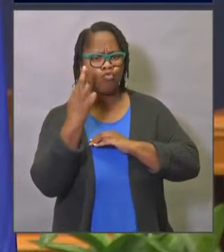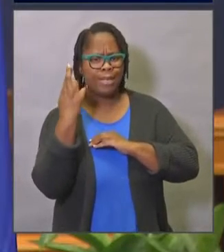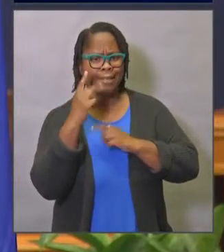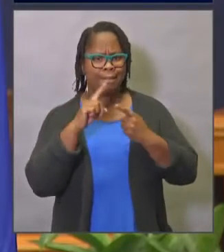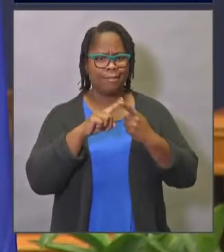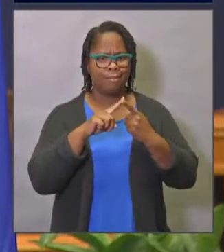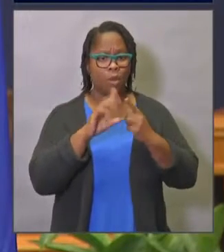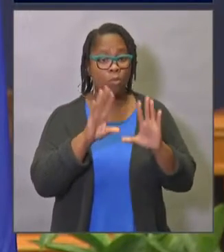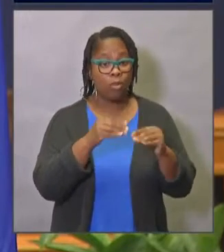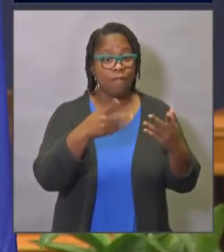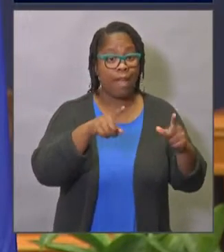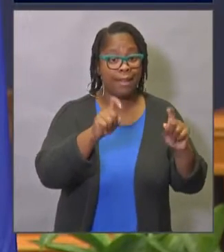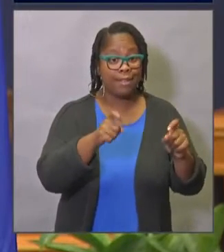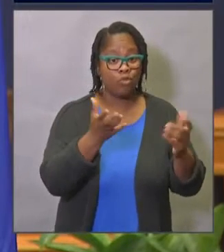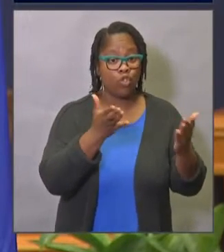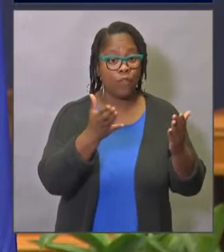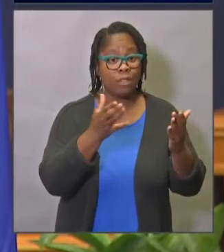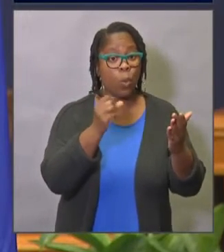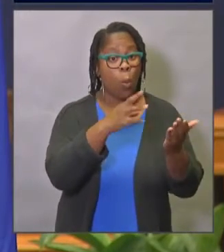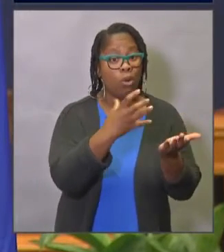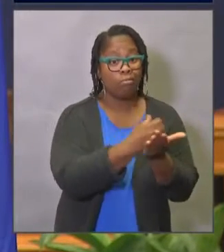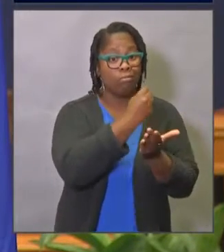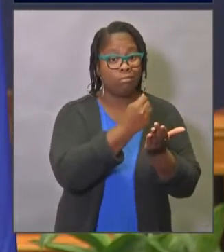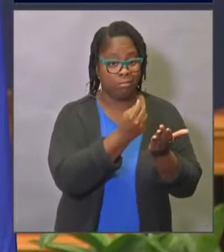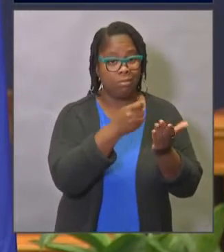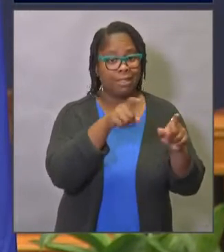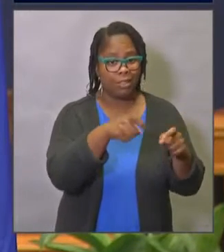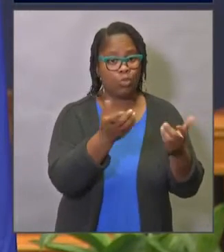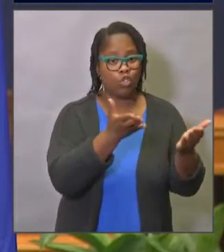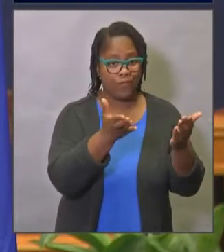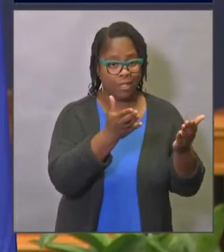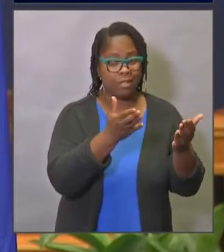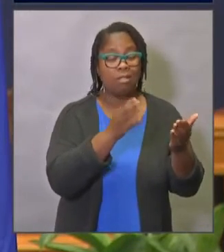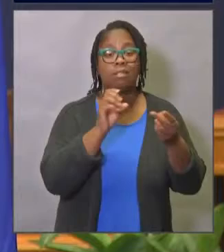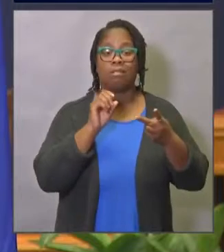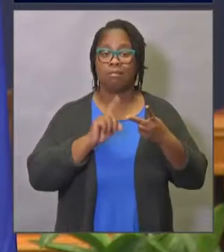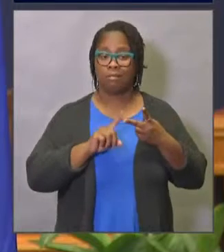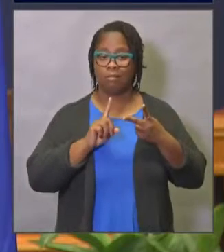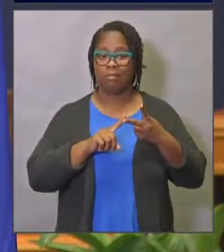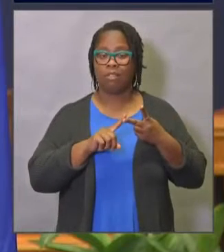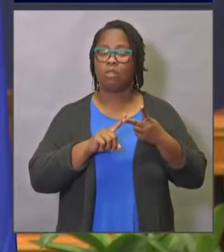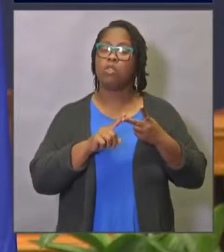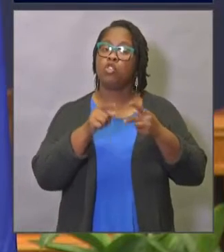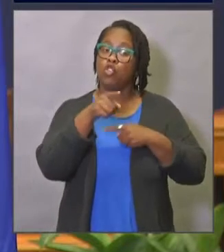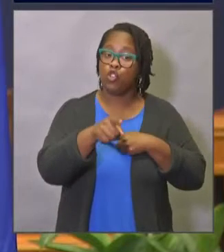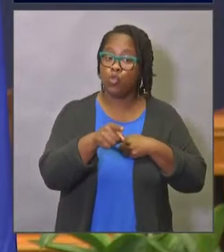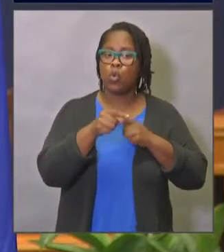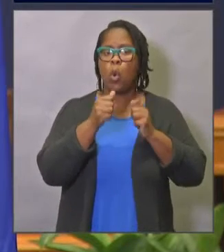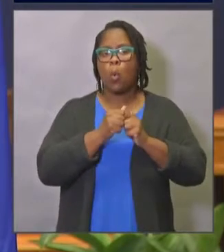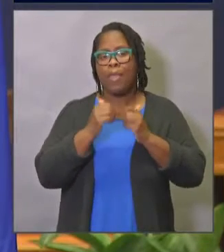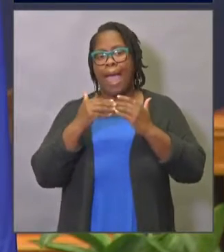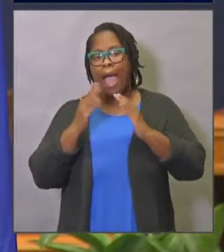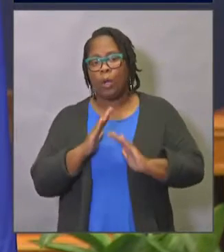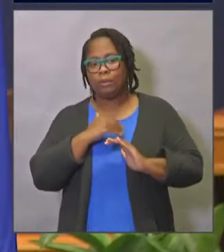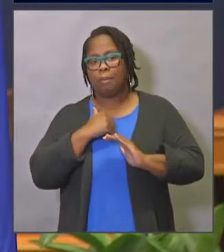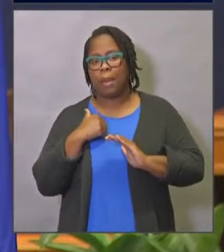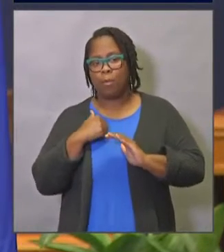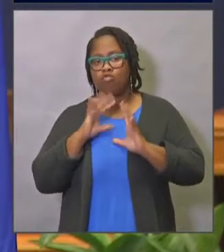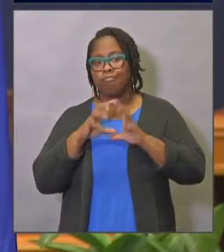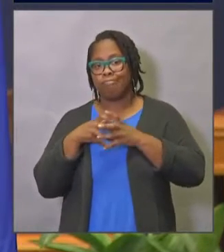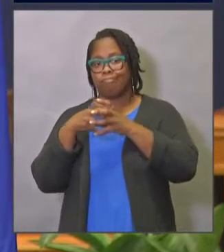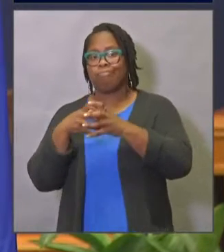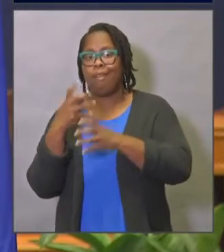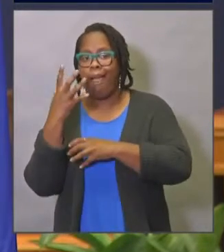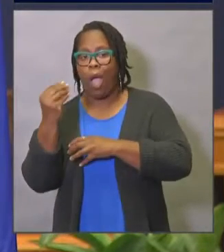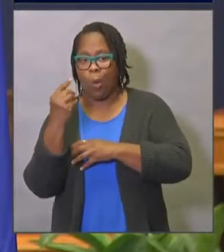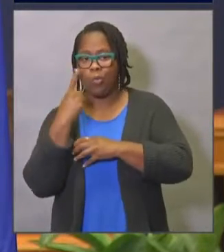essential service, and to be outside yourself or with your household members for some recreation or exercise. If